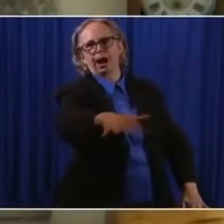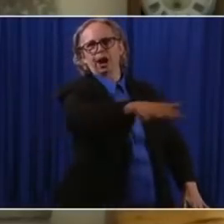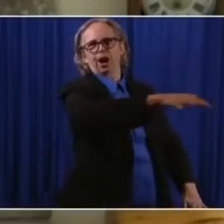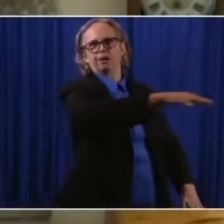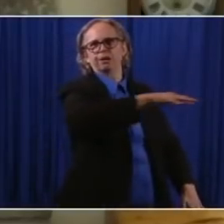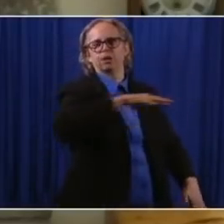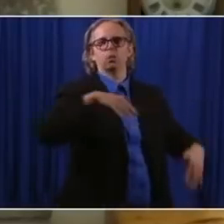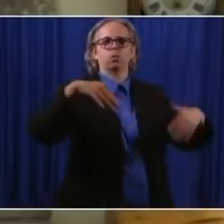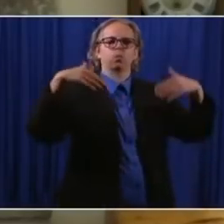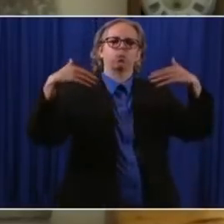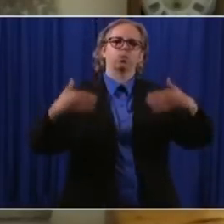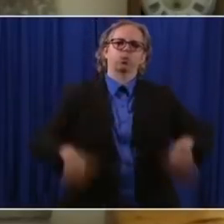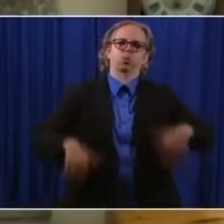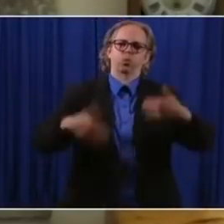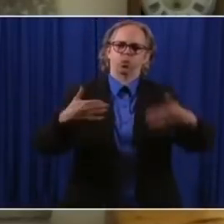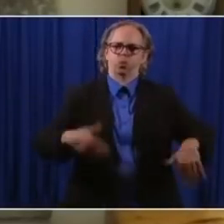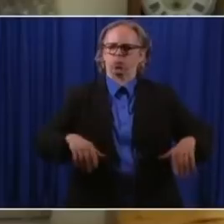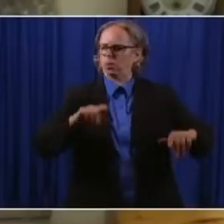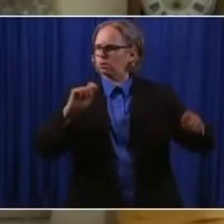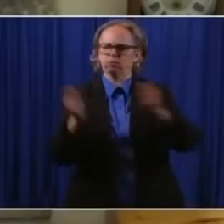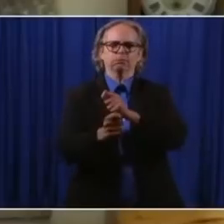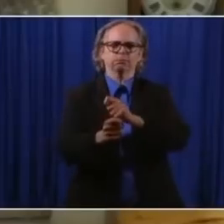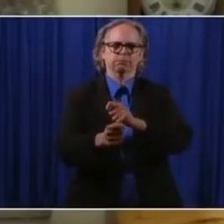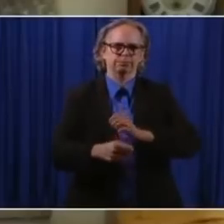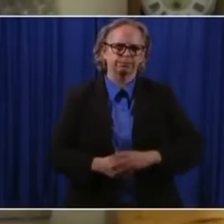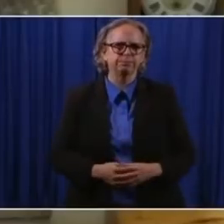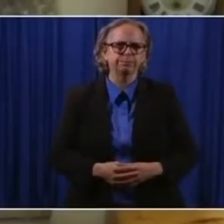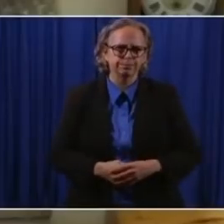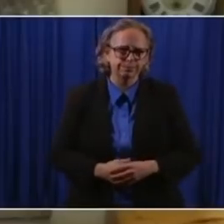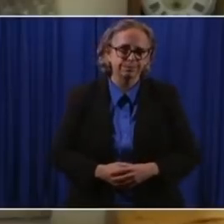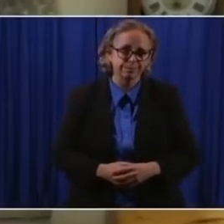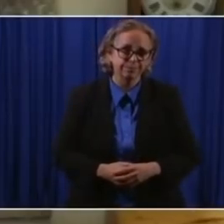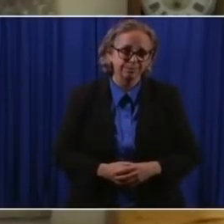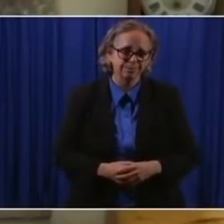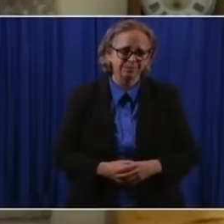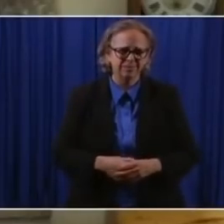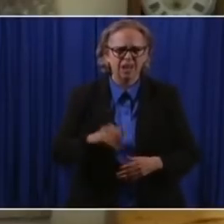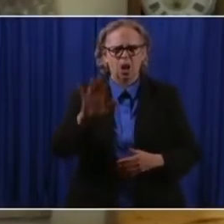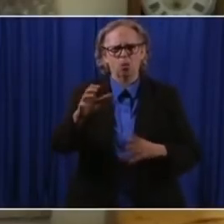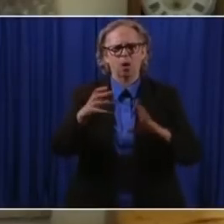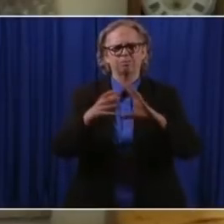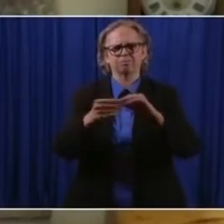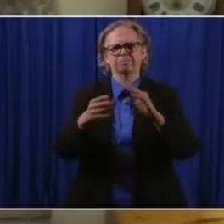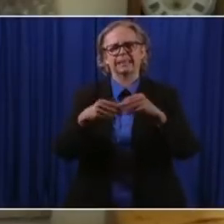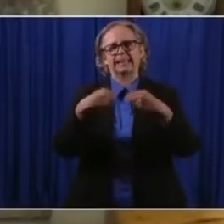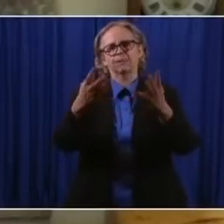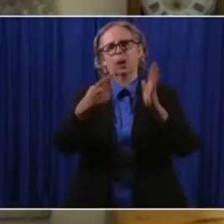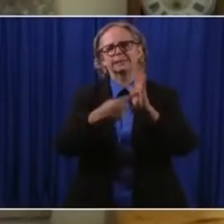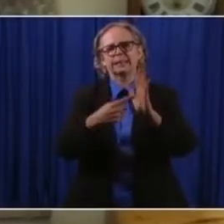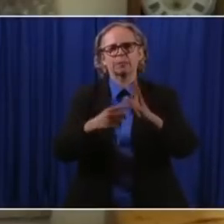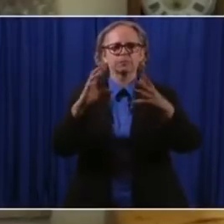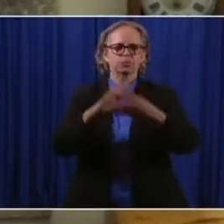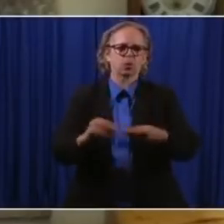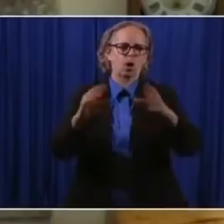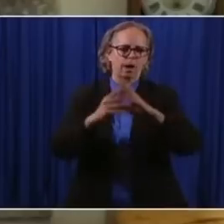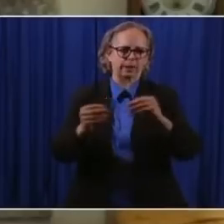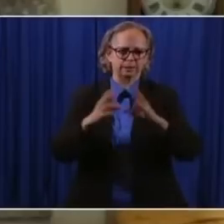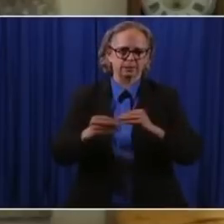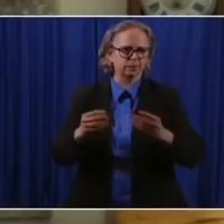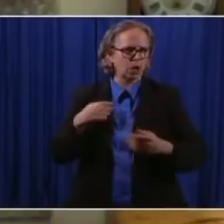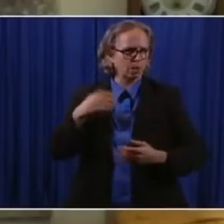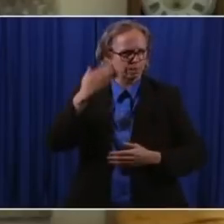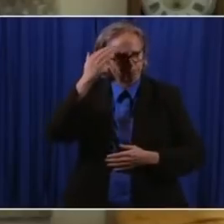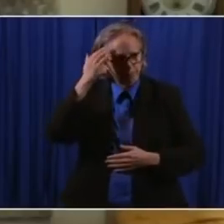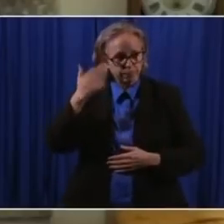Let me talk about some examples. And we use these examples not to shame anybody or to